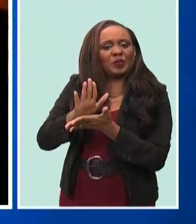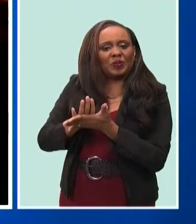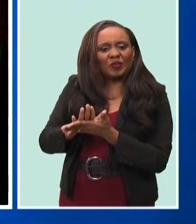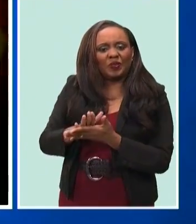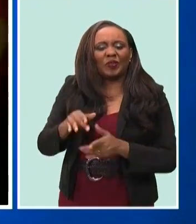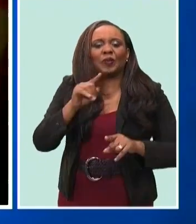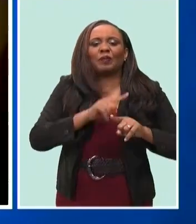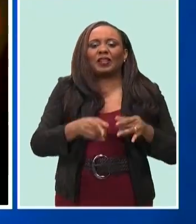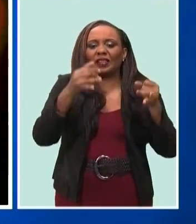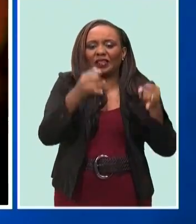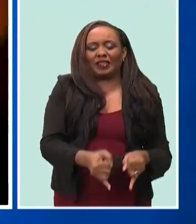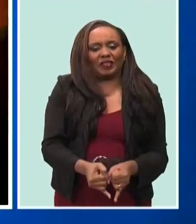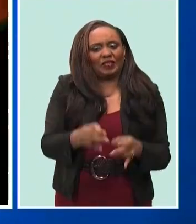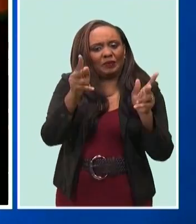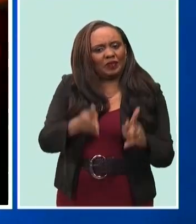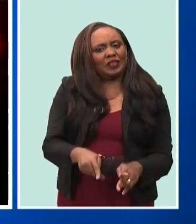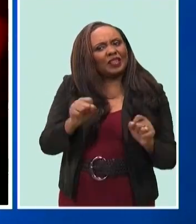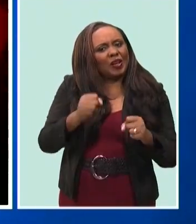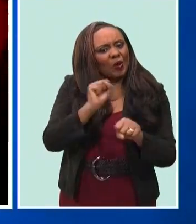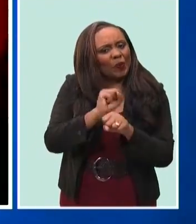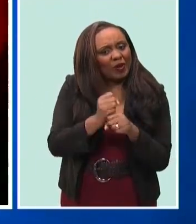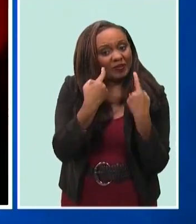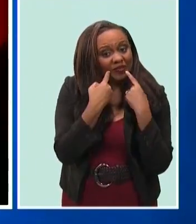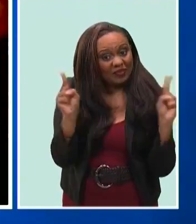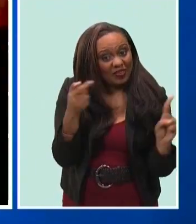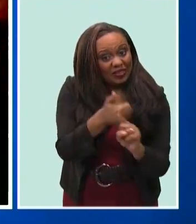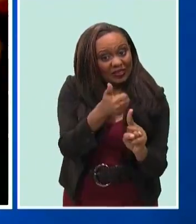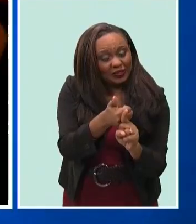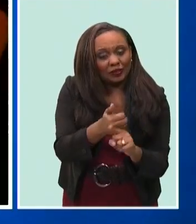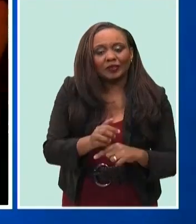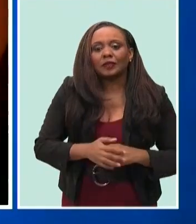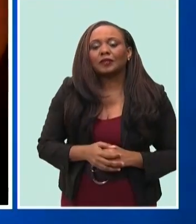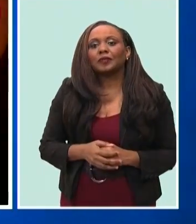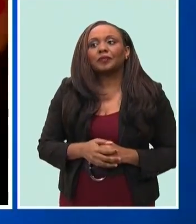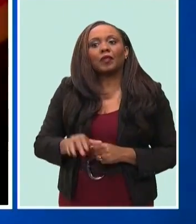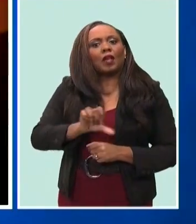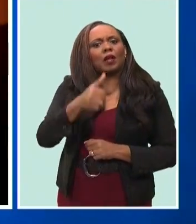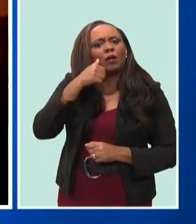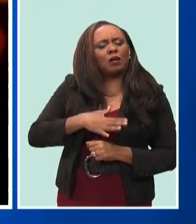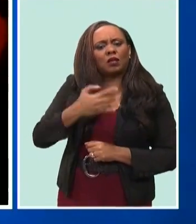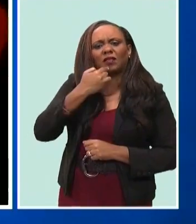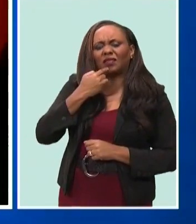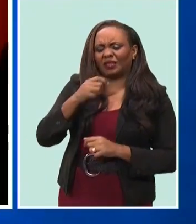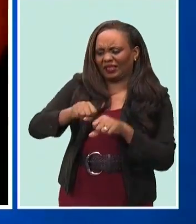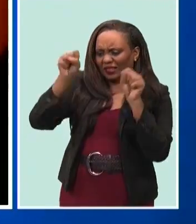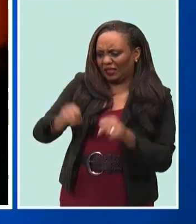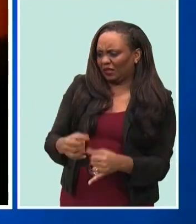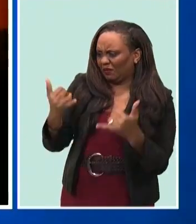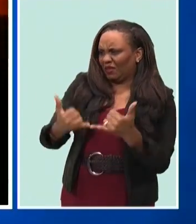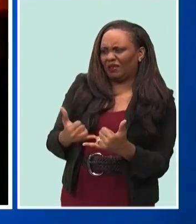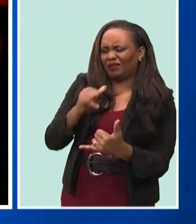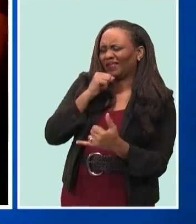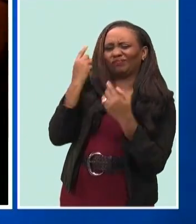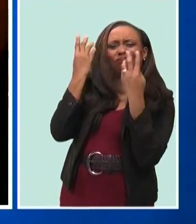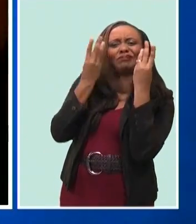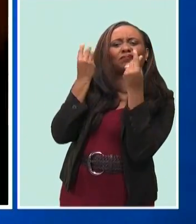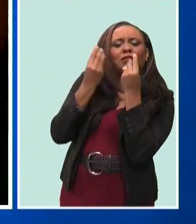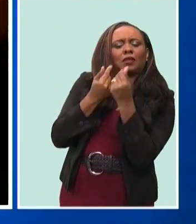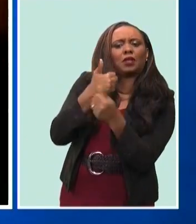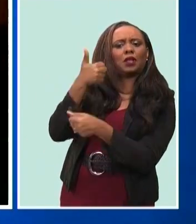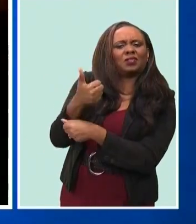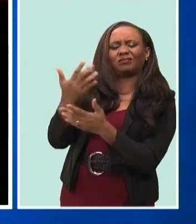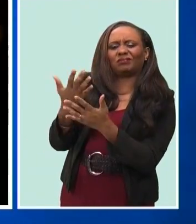the individual's mindset. Ione Mitchell says she doesn't think the current system is well thought out. She says, in her opinion, the